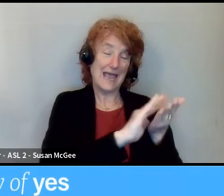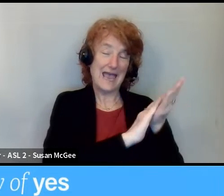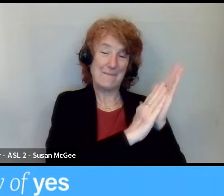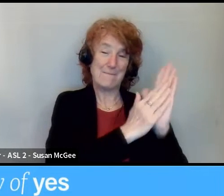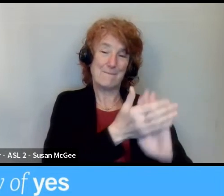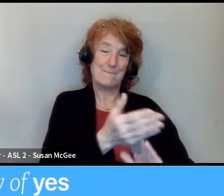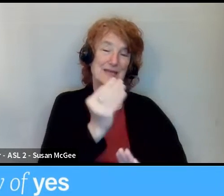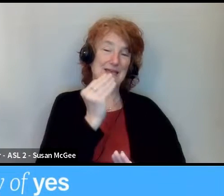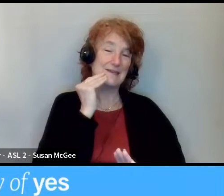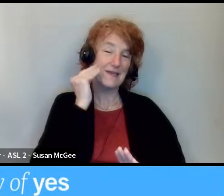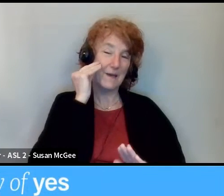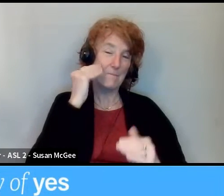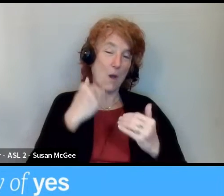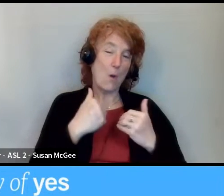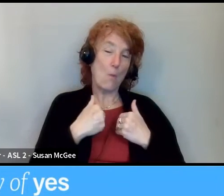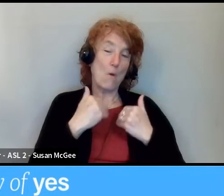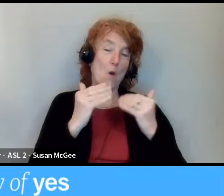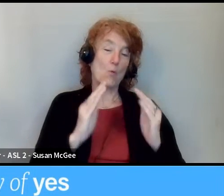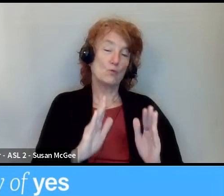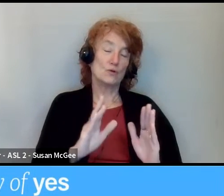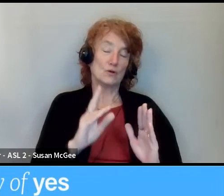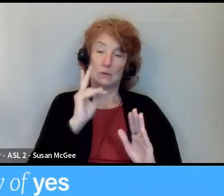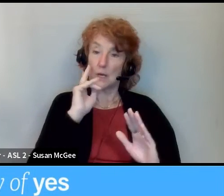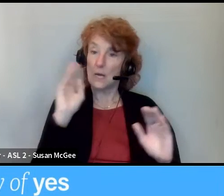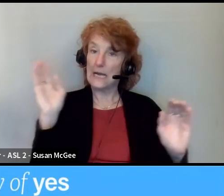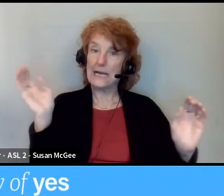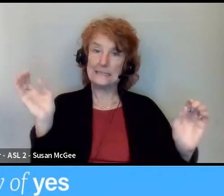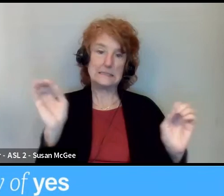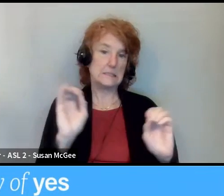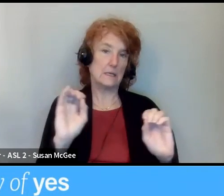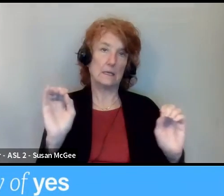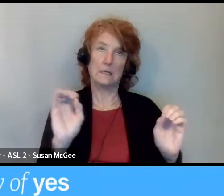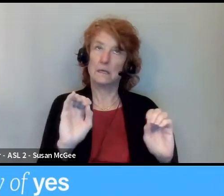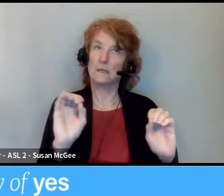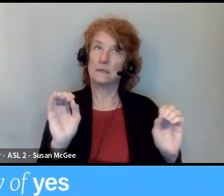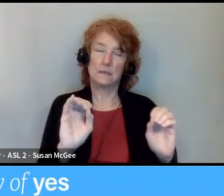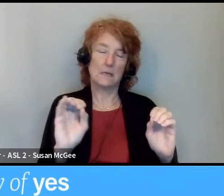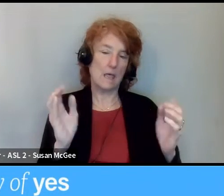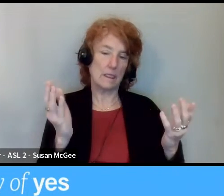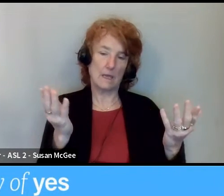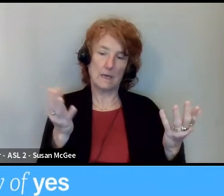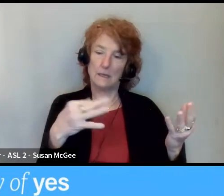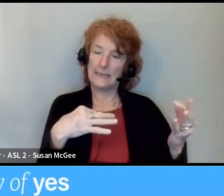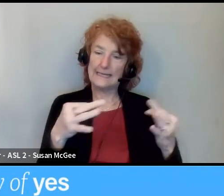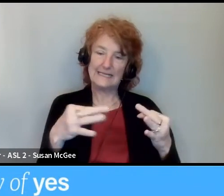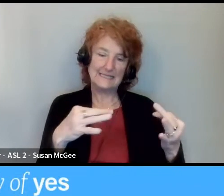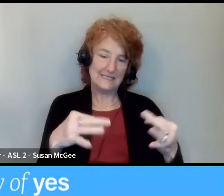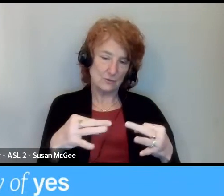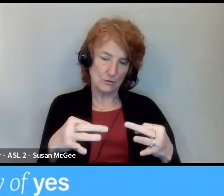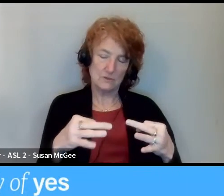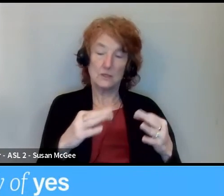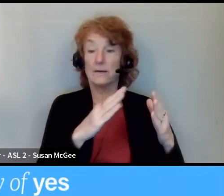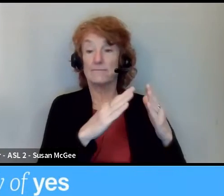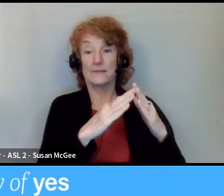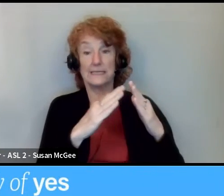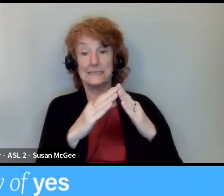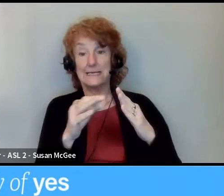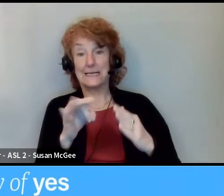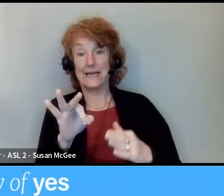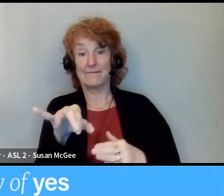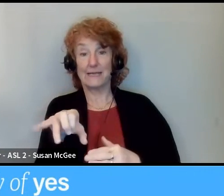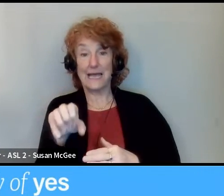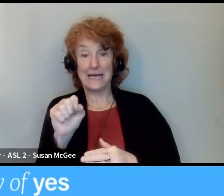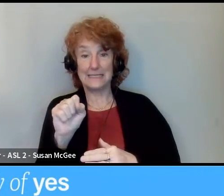ownership? I don't see any of that in the description of the City of Yes. And a